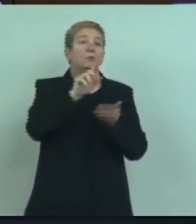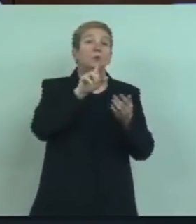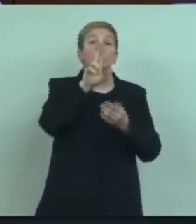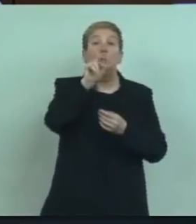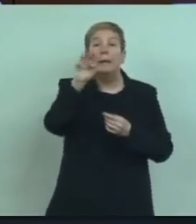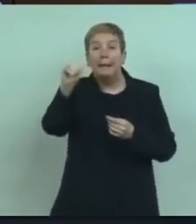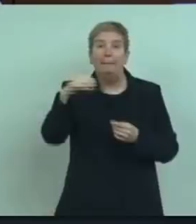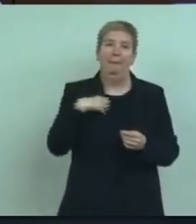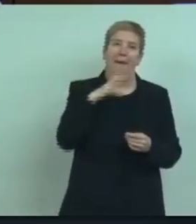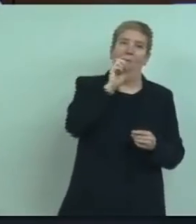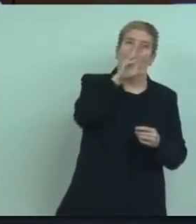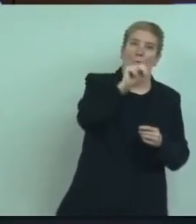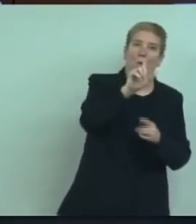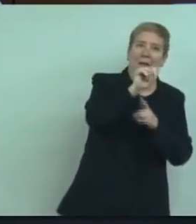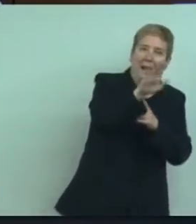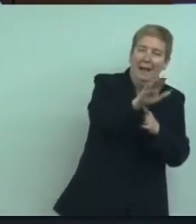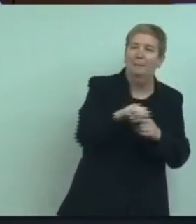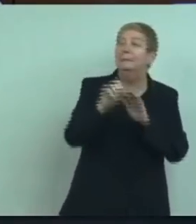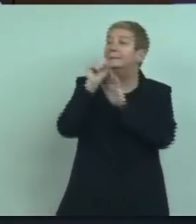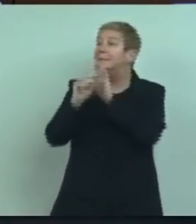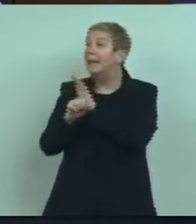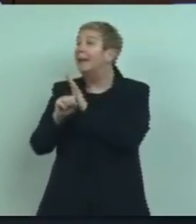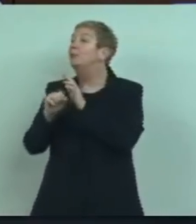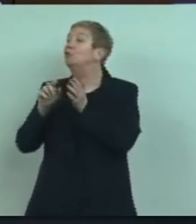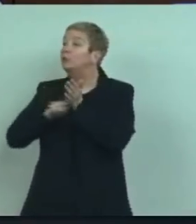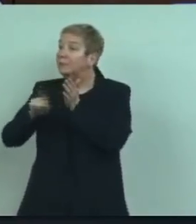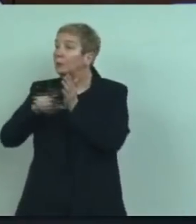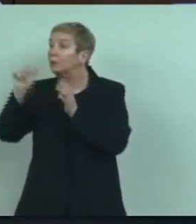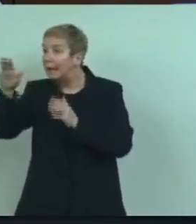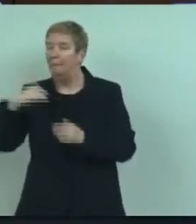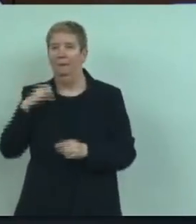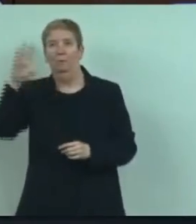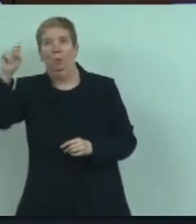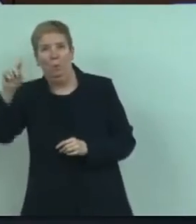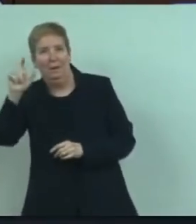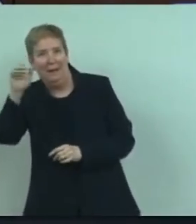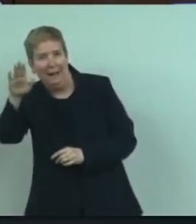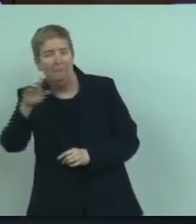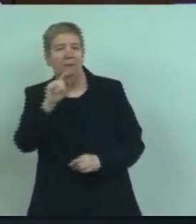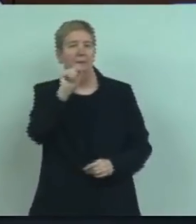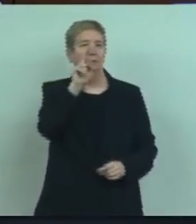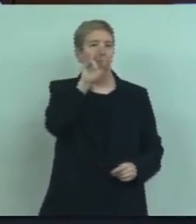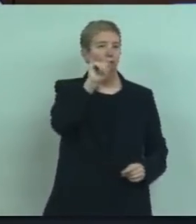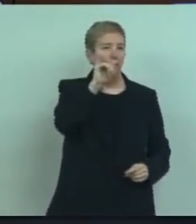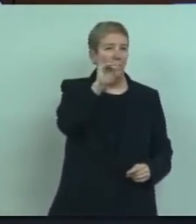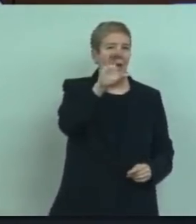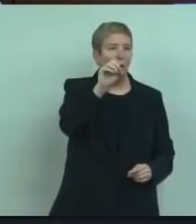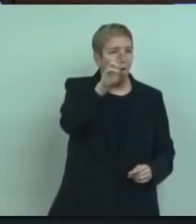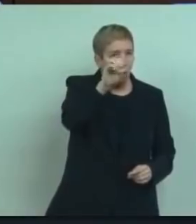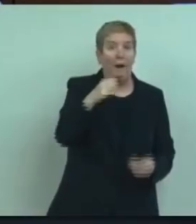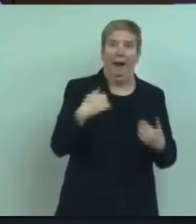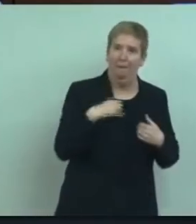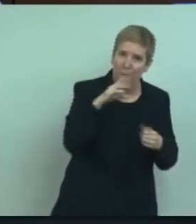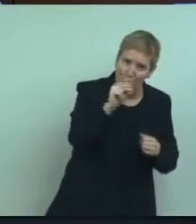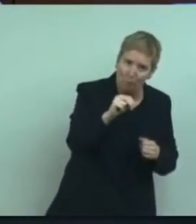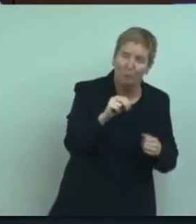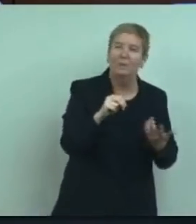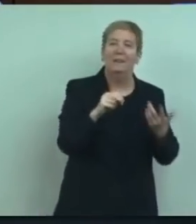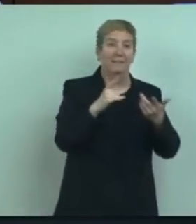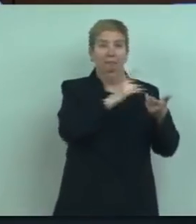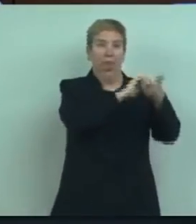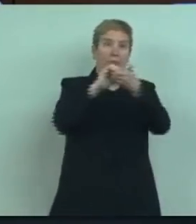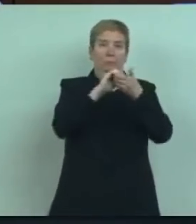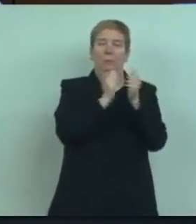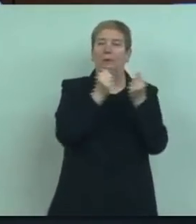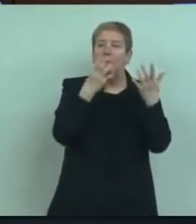The state laboratory has a laboratory. TriCor is an incredible partner and serves any number of hospitals. In the